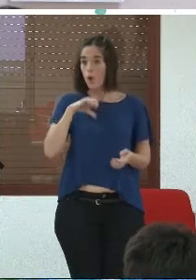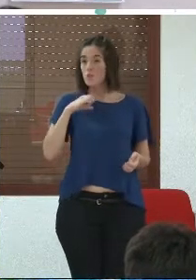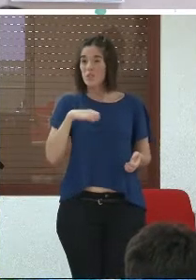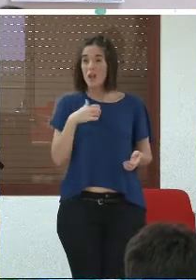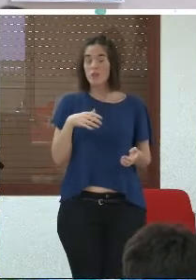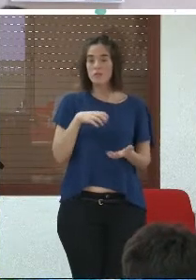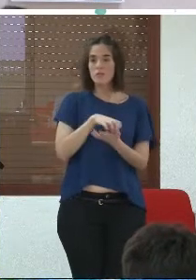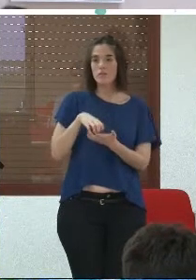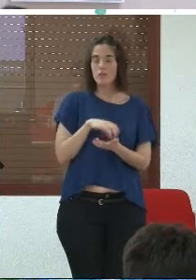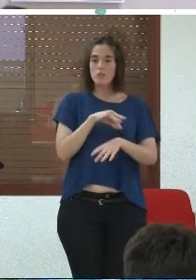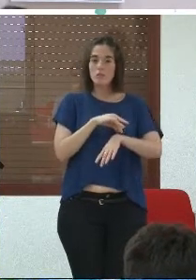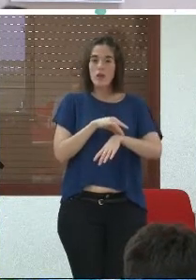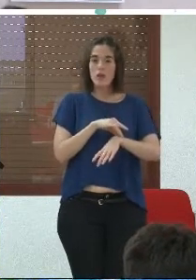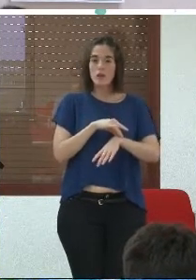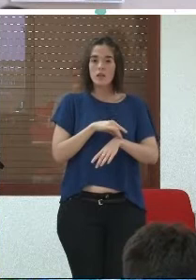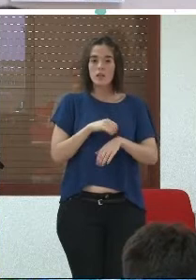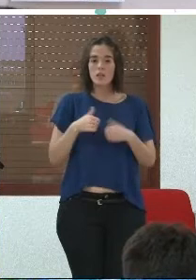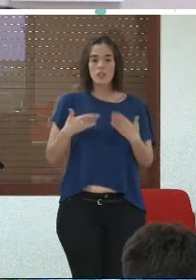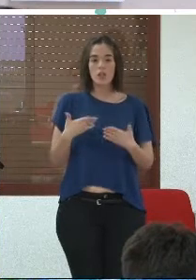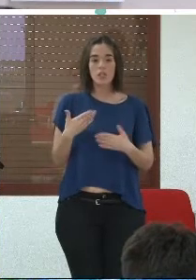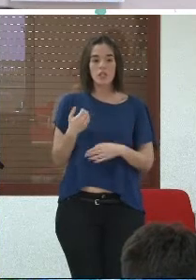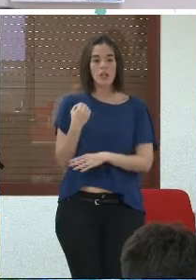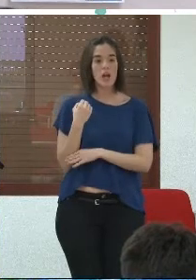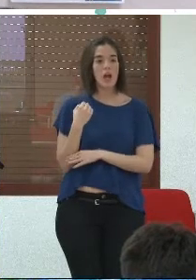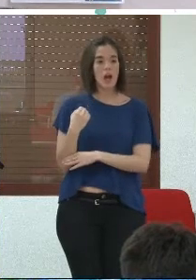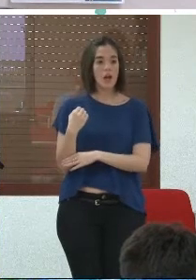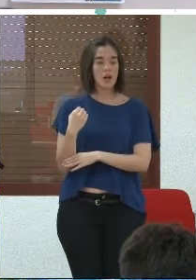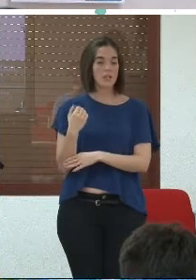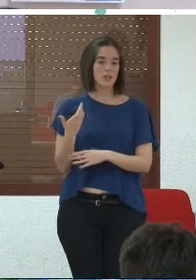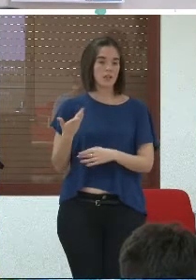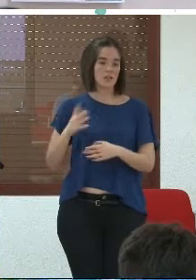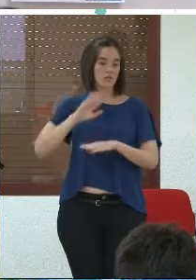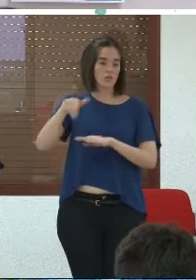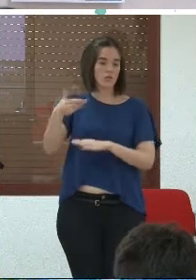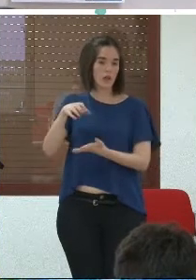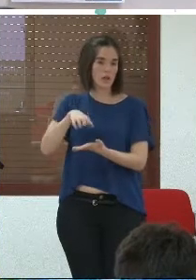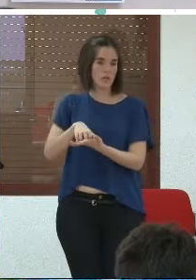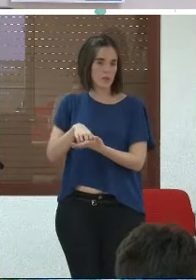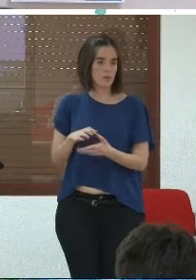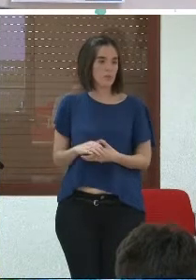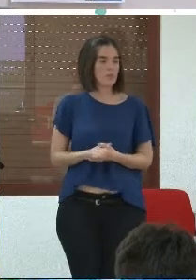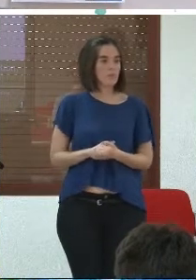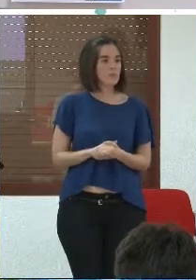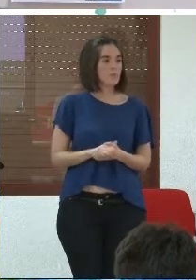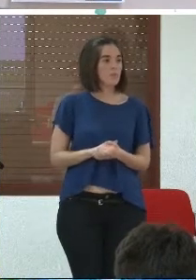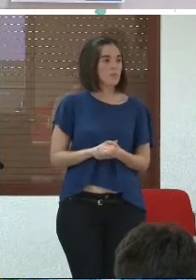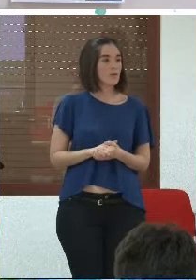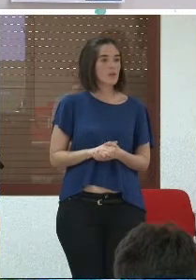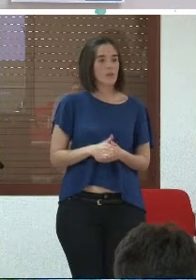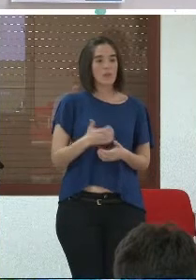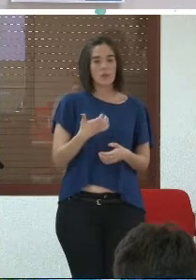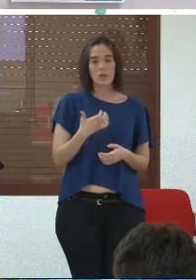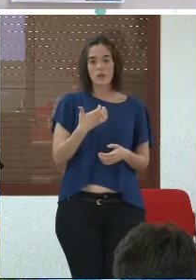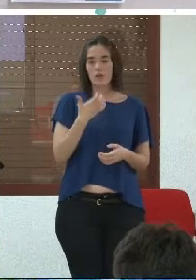afterwards. Robotic rehabilitation can be done in hospitals, whereas these devices were wanted to be used not only at a hospital setting